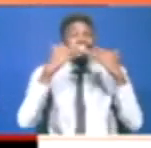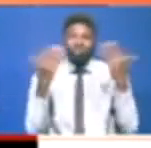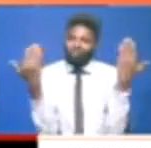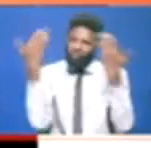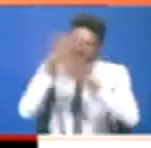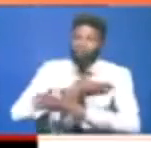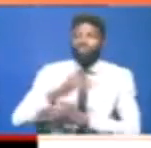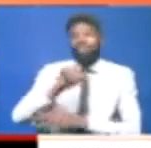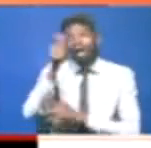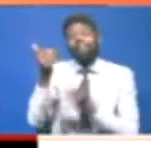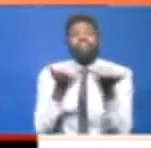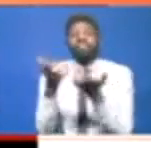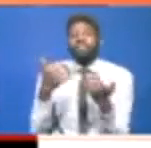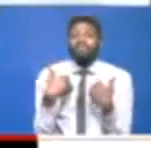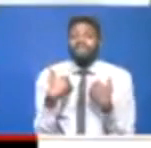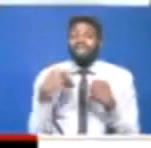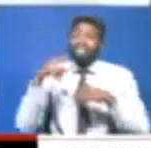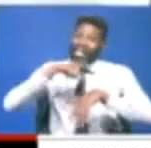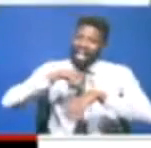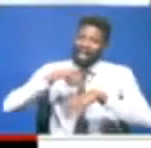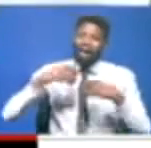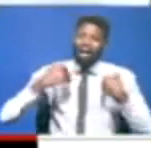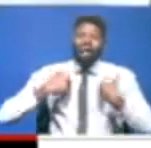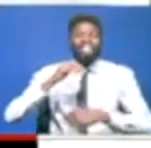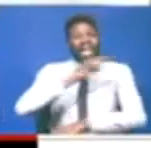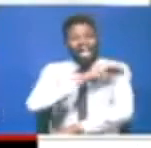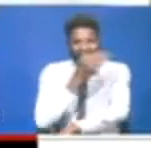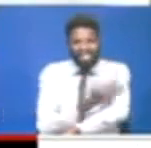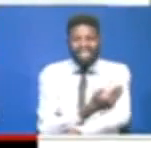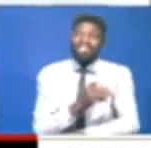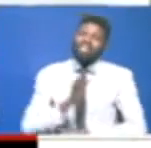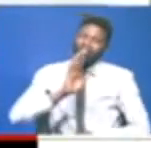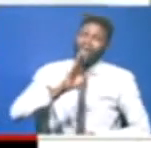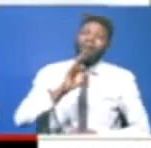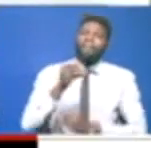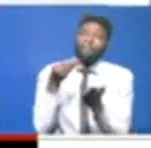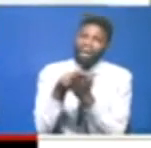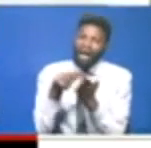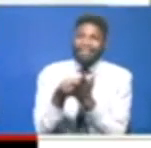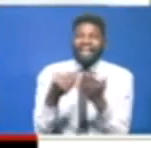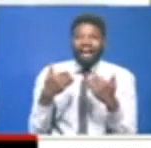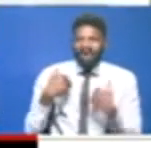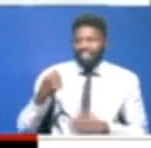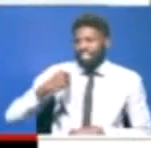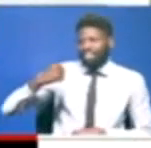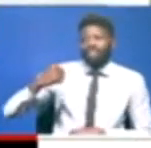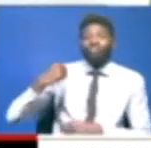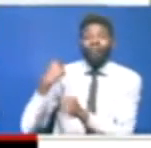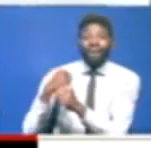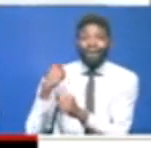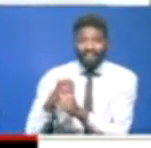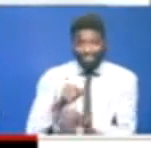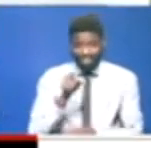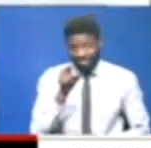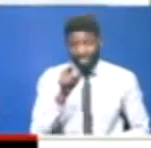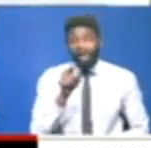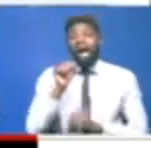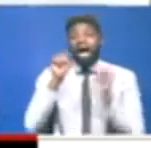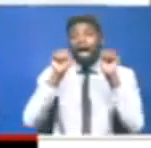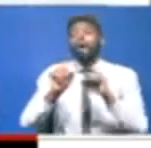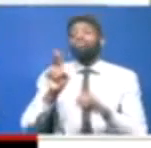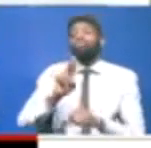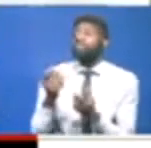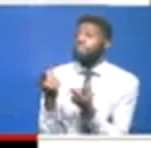then you can use that, the extra money that you make, where people talk about the side hustles. You're using now that money to save